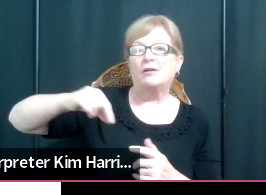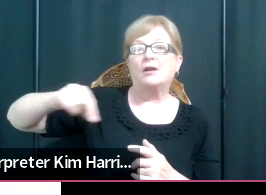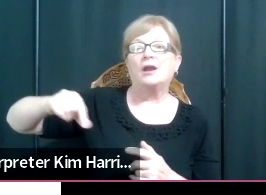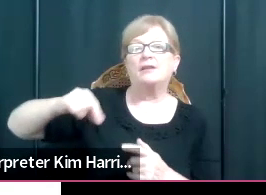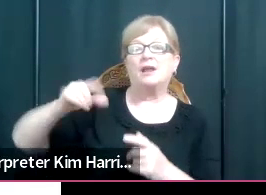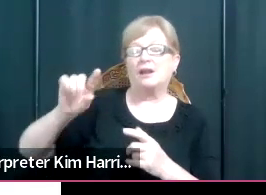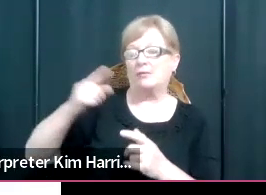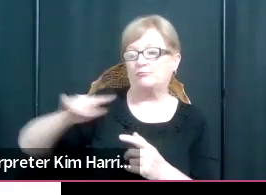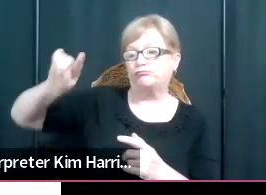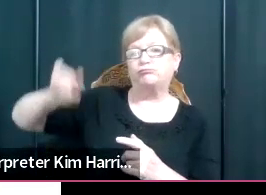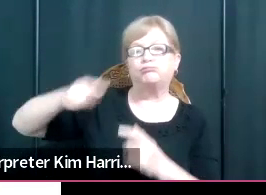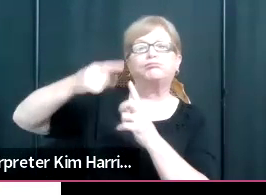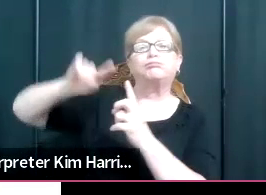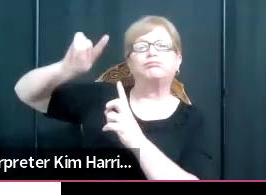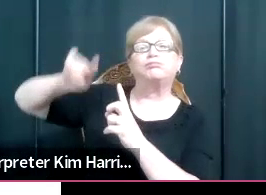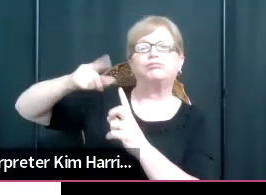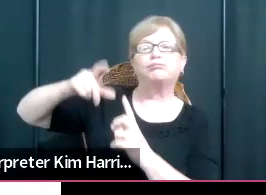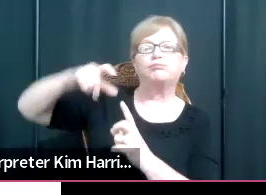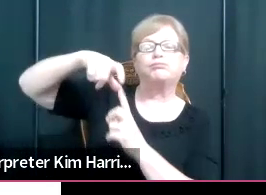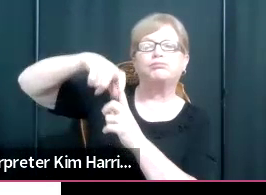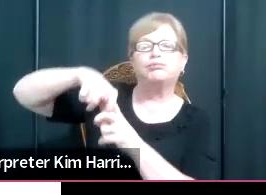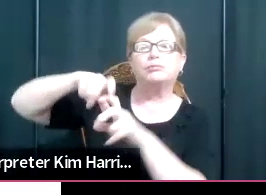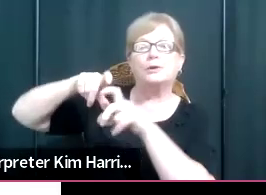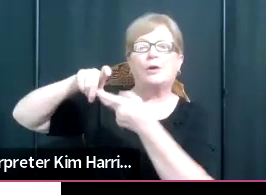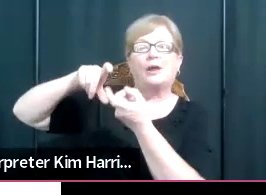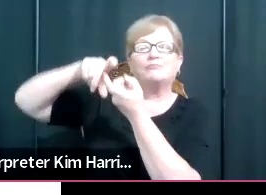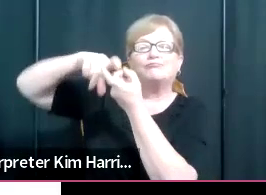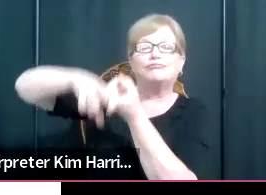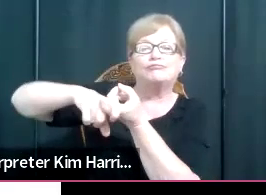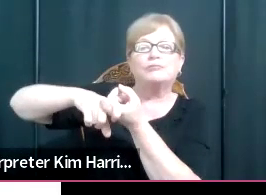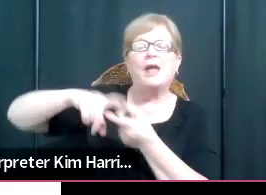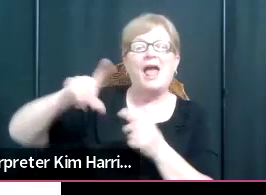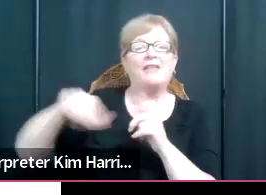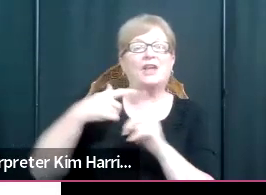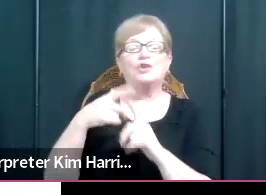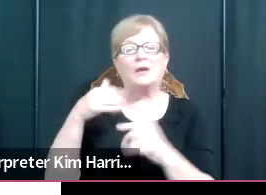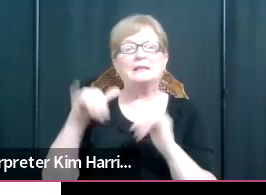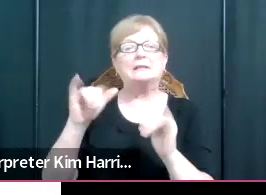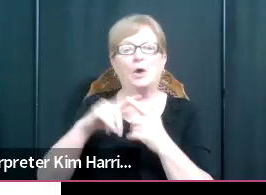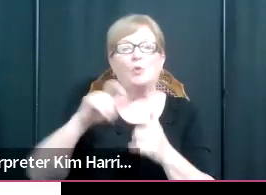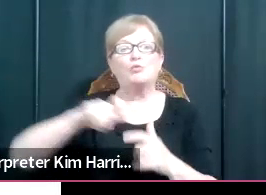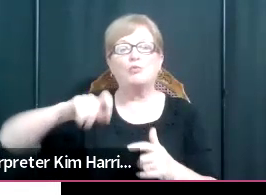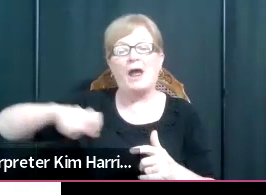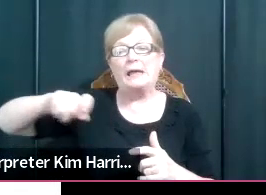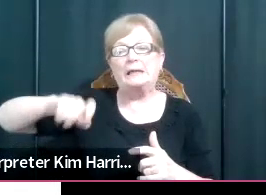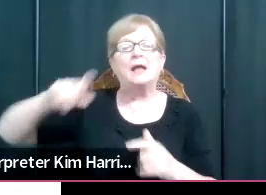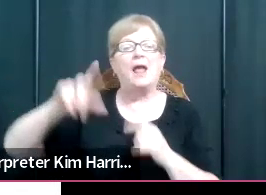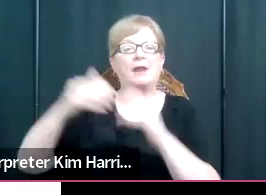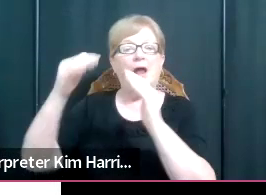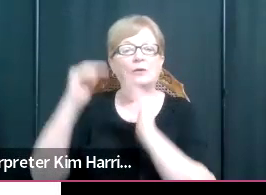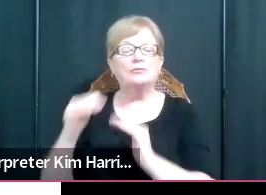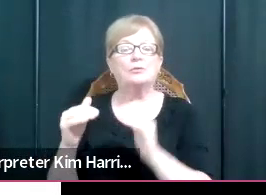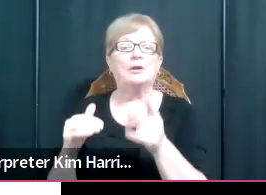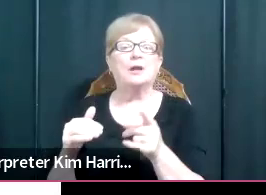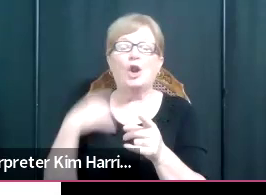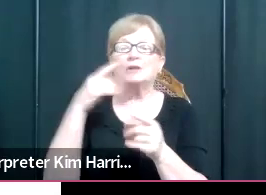horseshoe shape, and then you don't have to worry about gripping anything at all. And you can still write. And then underneath that is